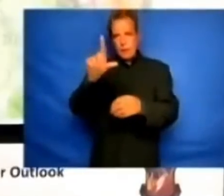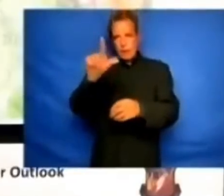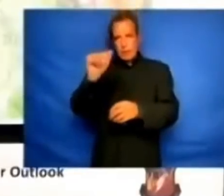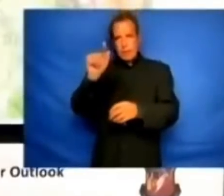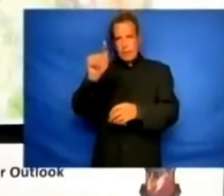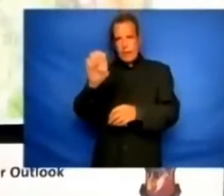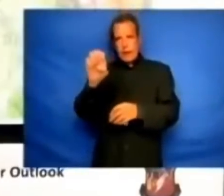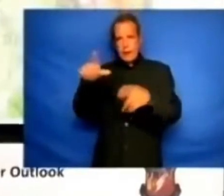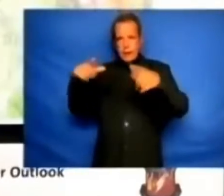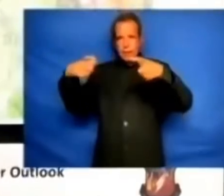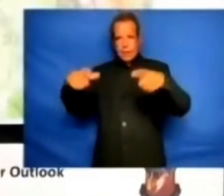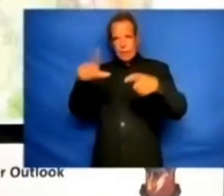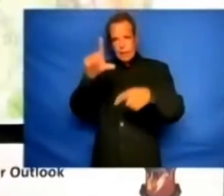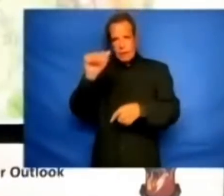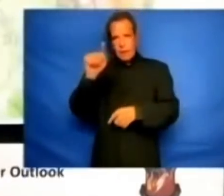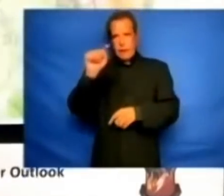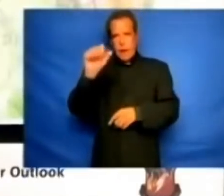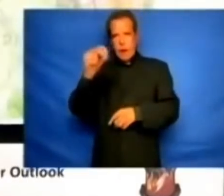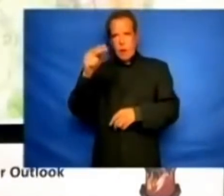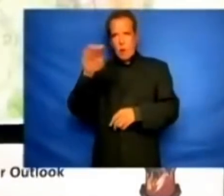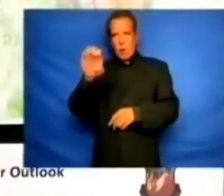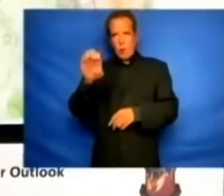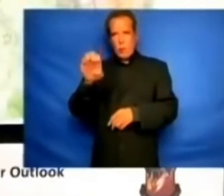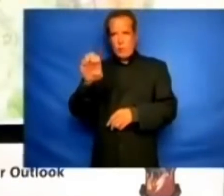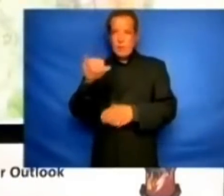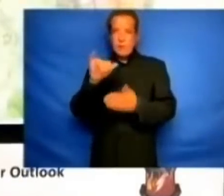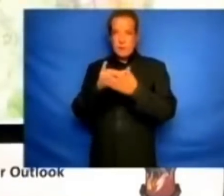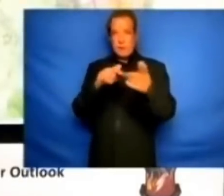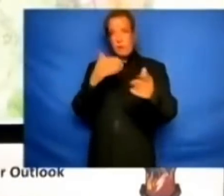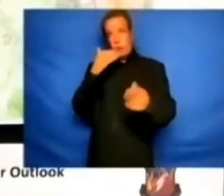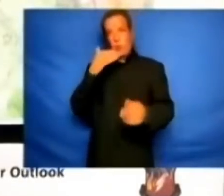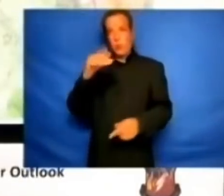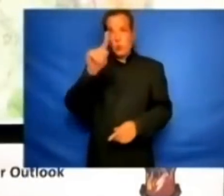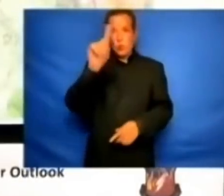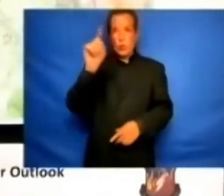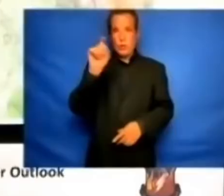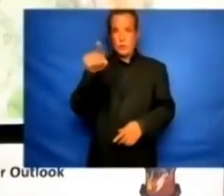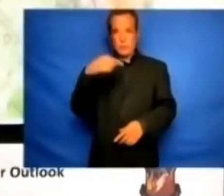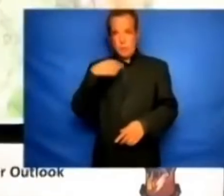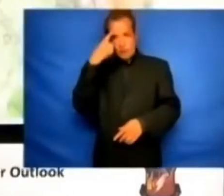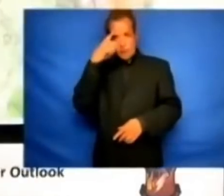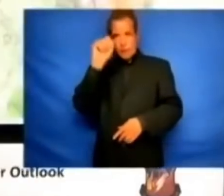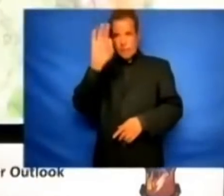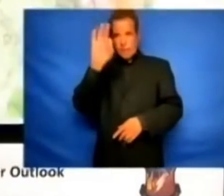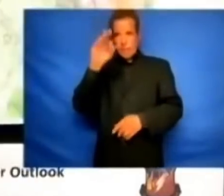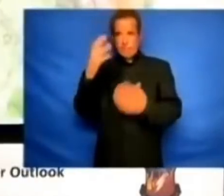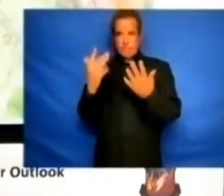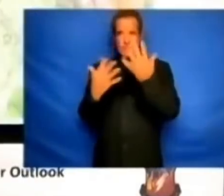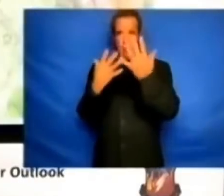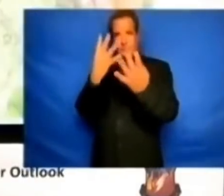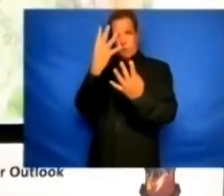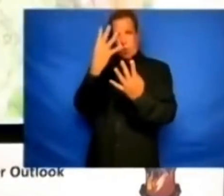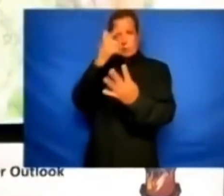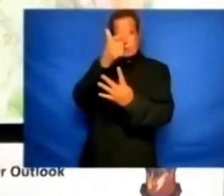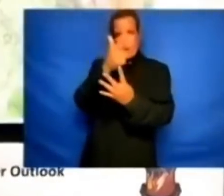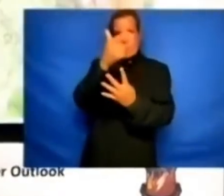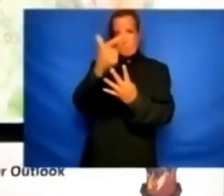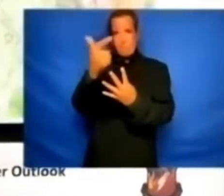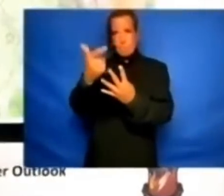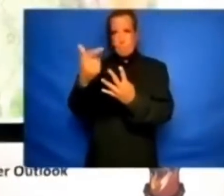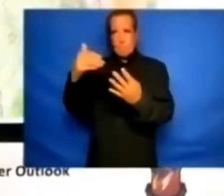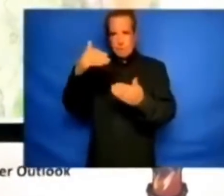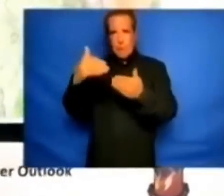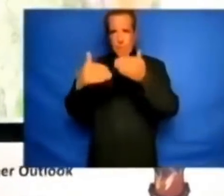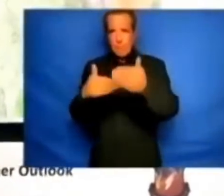couple days ago, I like to think about fire in terms of a 4-step process. The first step